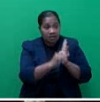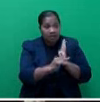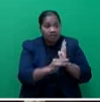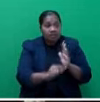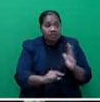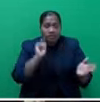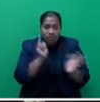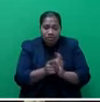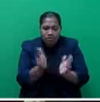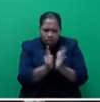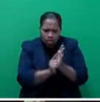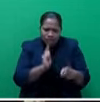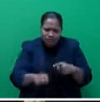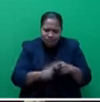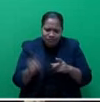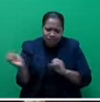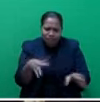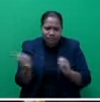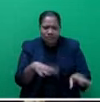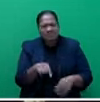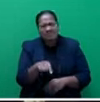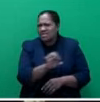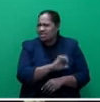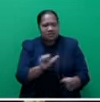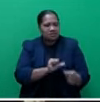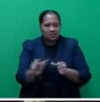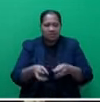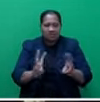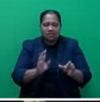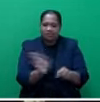laws through is not the best way of making laws.